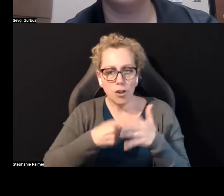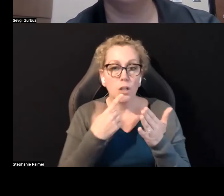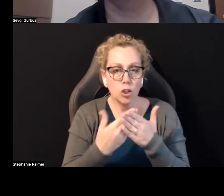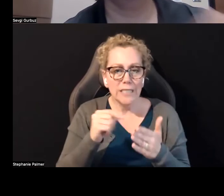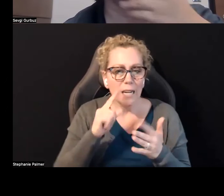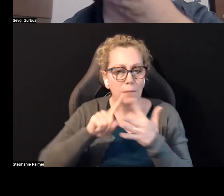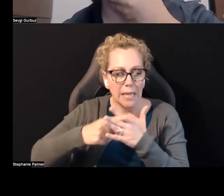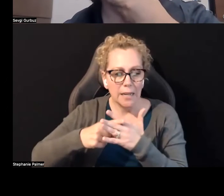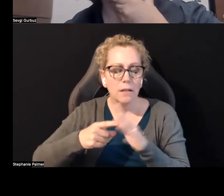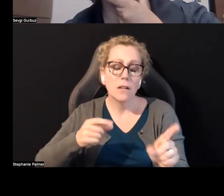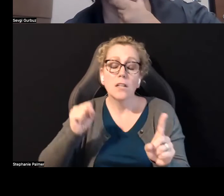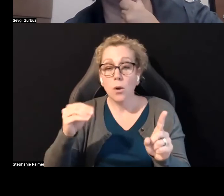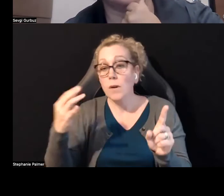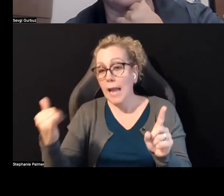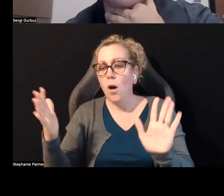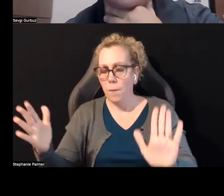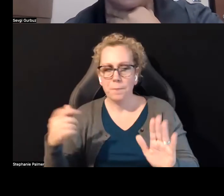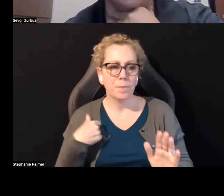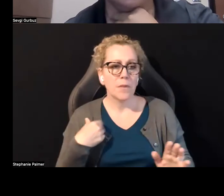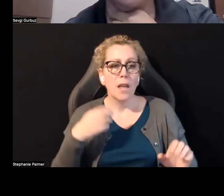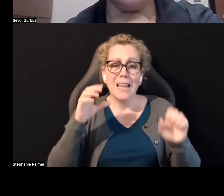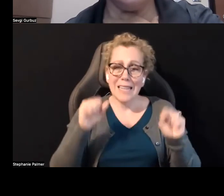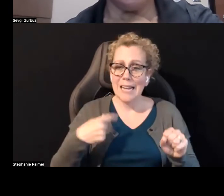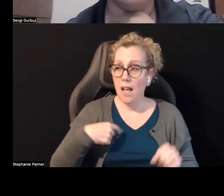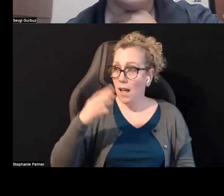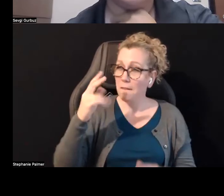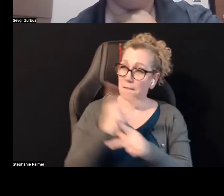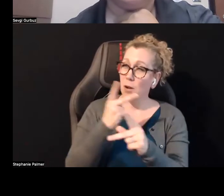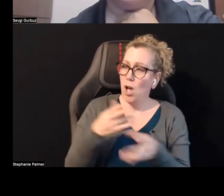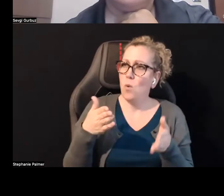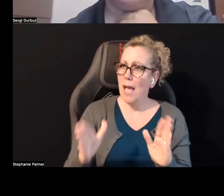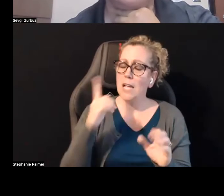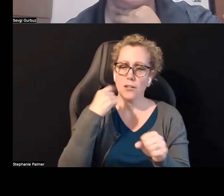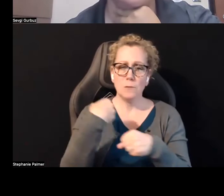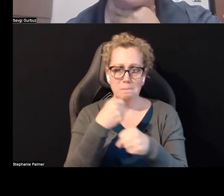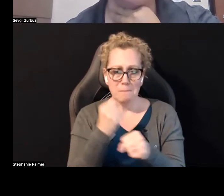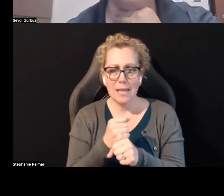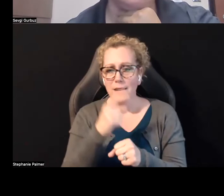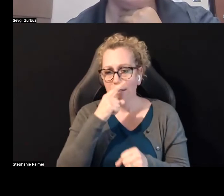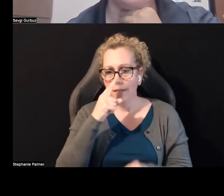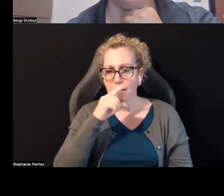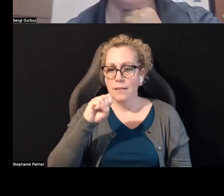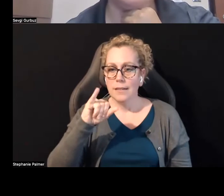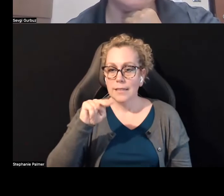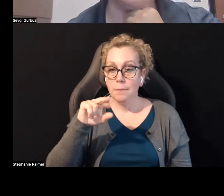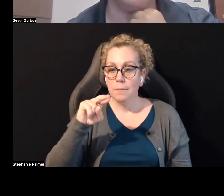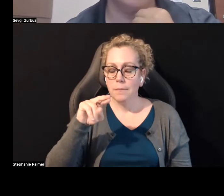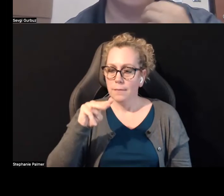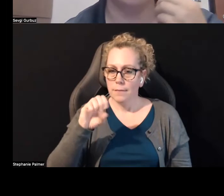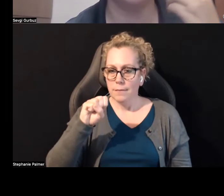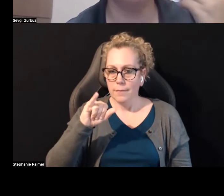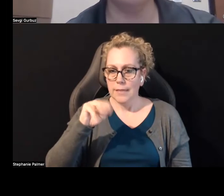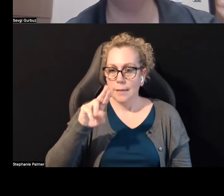is, can we come up with a way to generate simulated data? And the idea would be that we